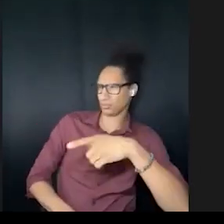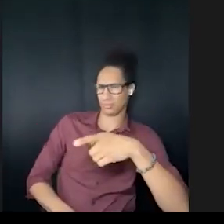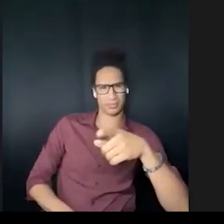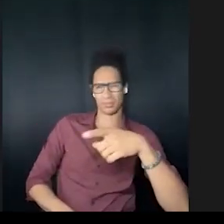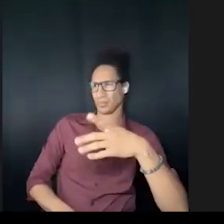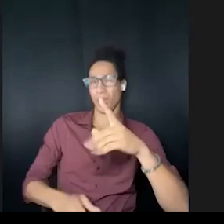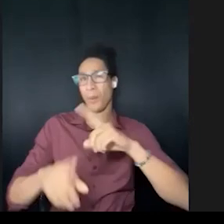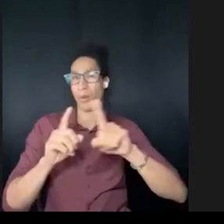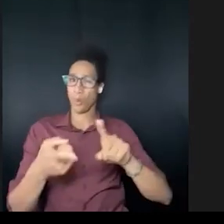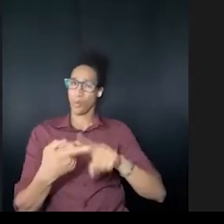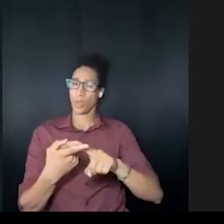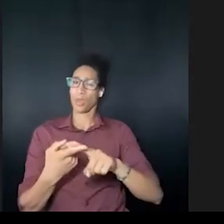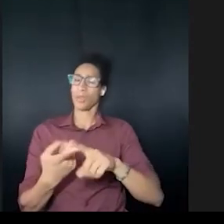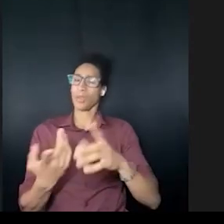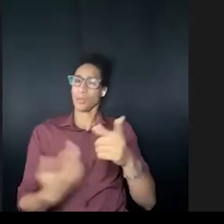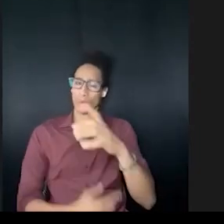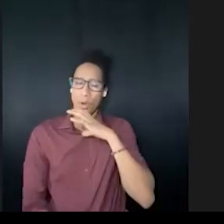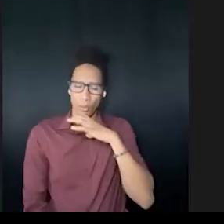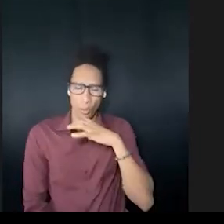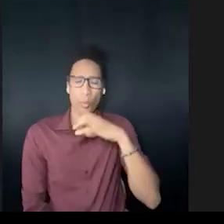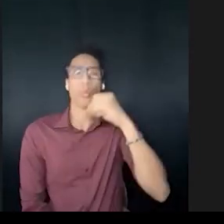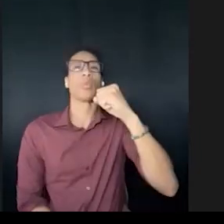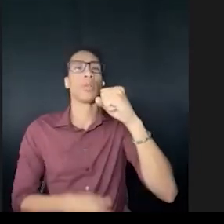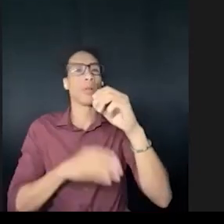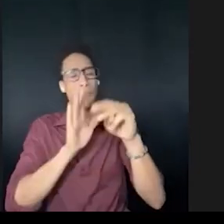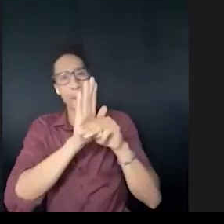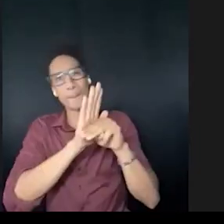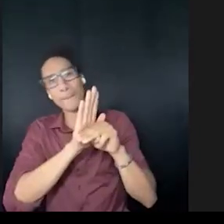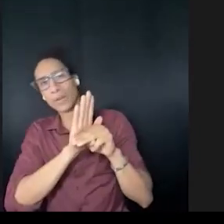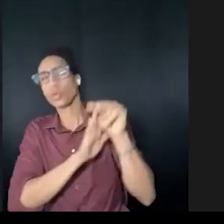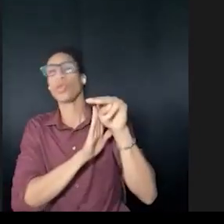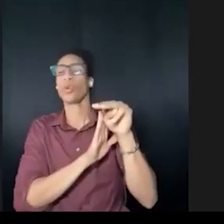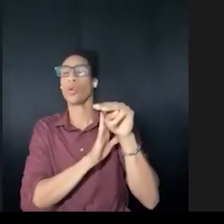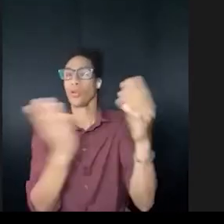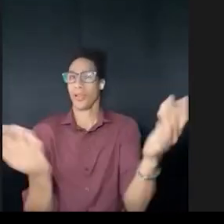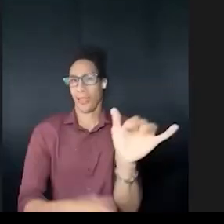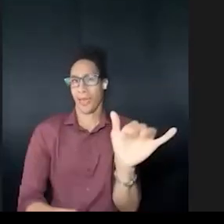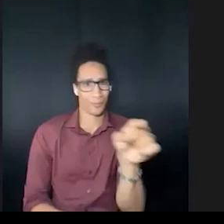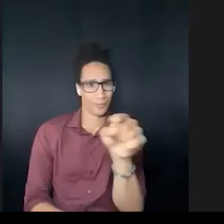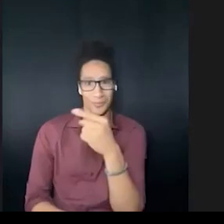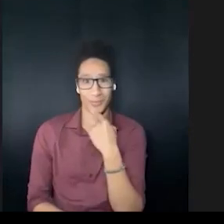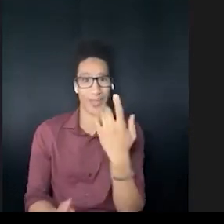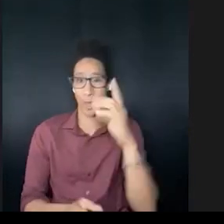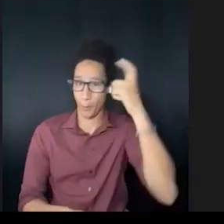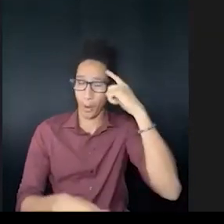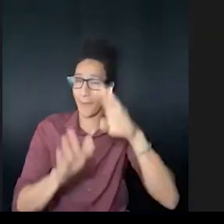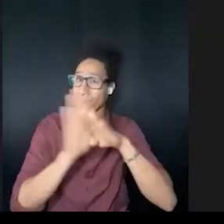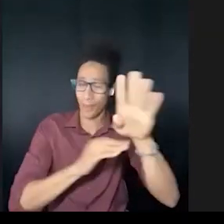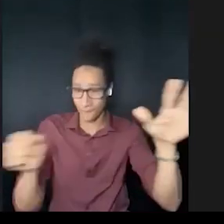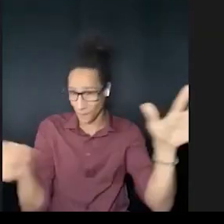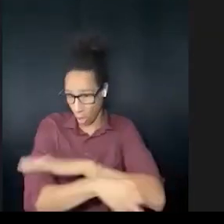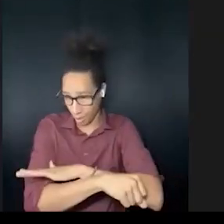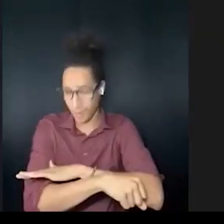in your life and maturity, and you're, as they say, you know, the brain develops fully, you're able